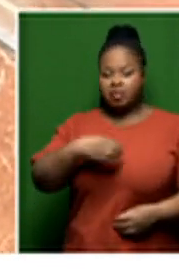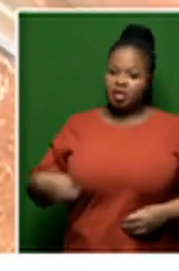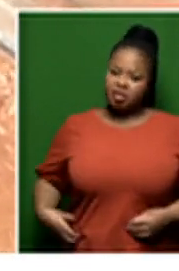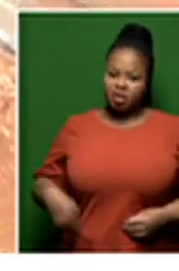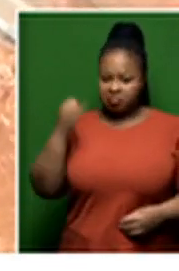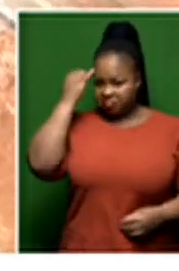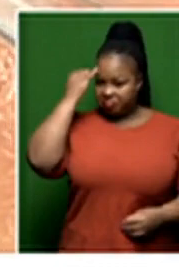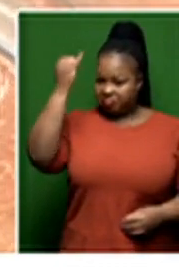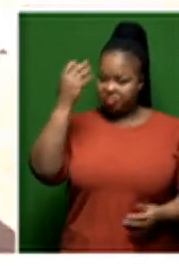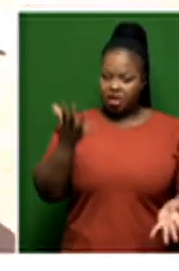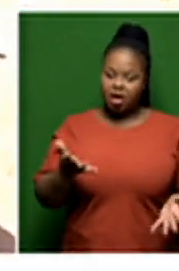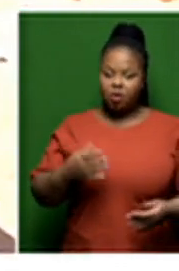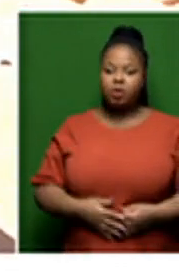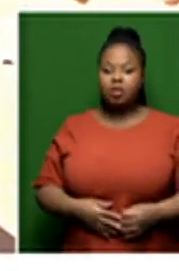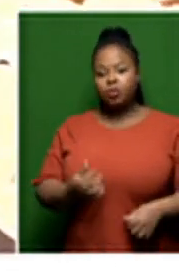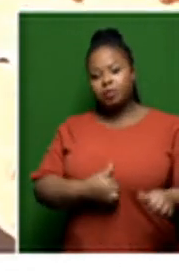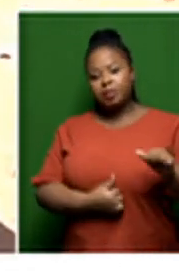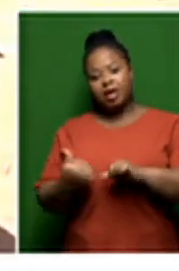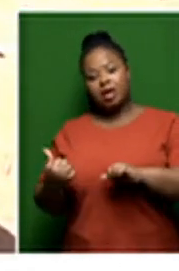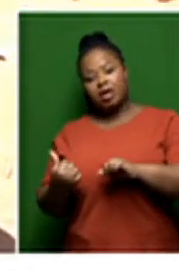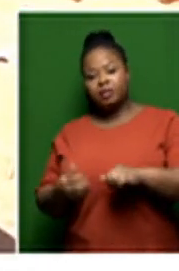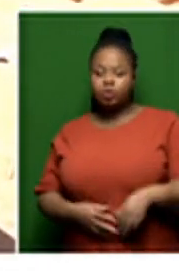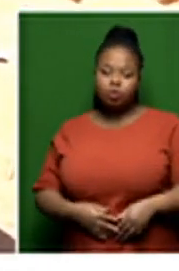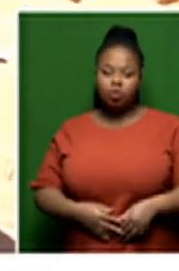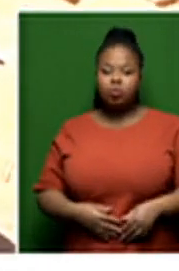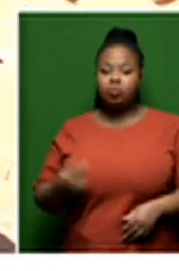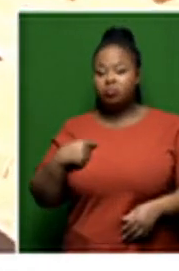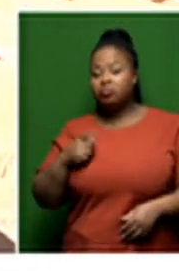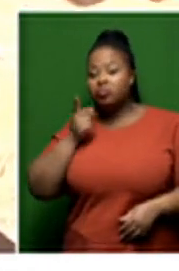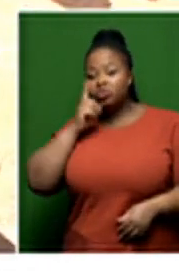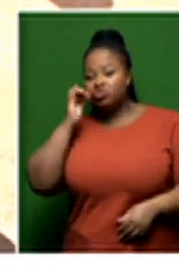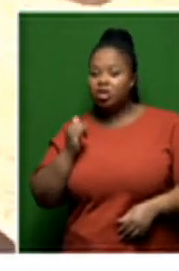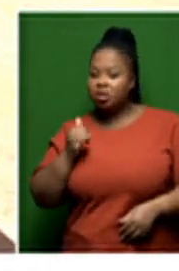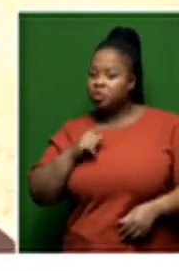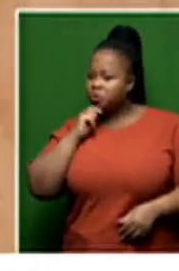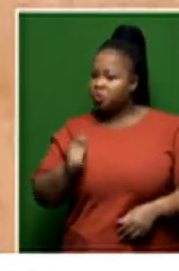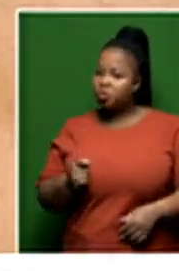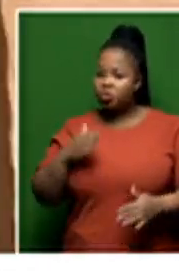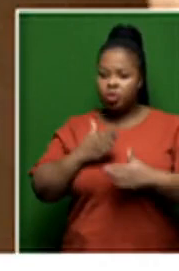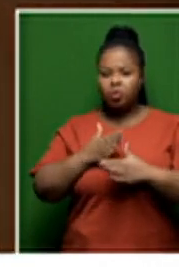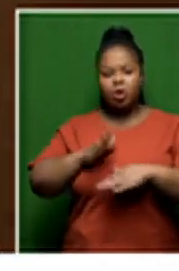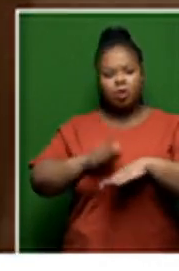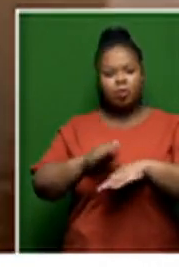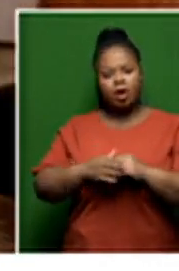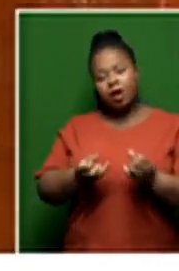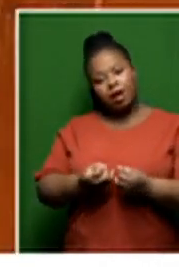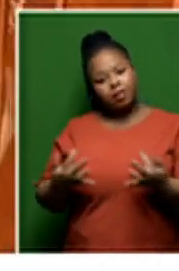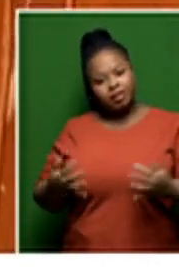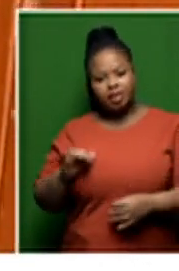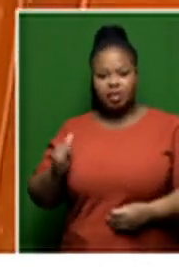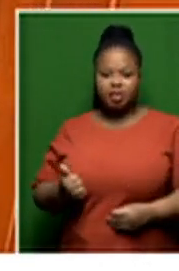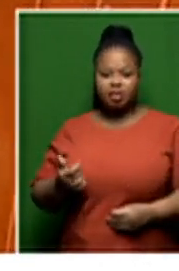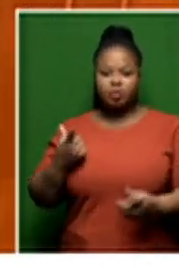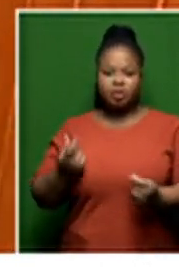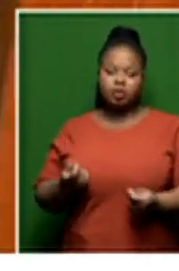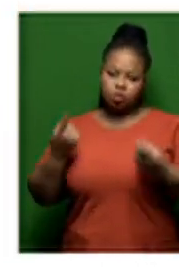president, we had to go back, sit down and say, how much work do we really have? We then conducted a